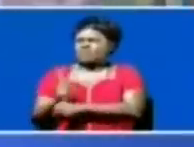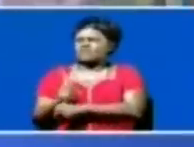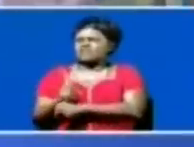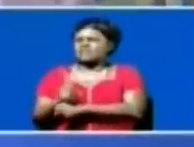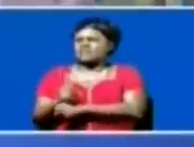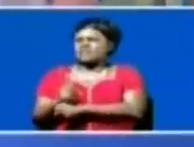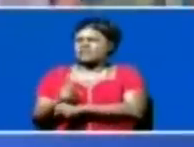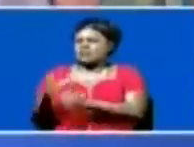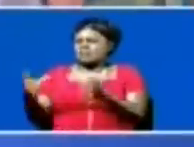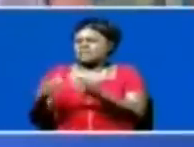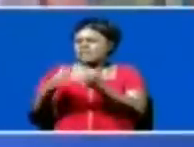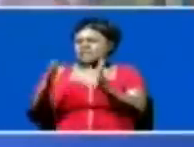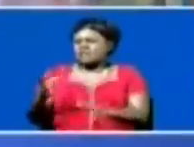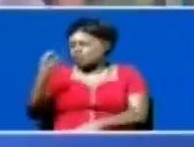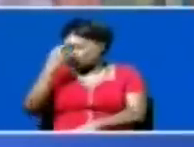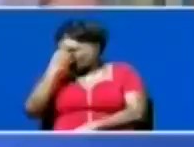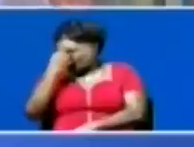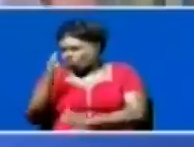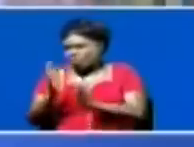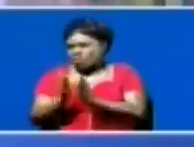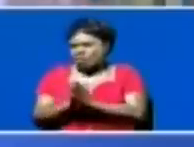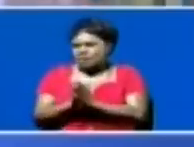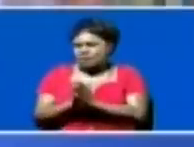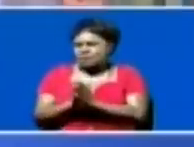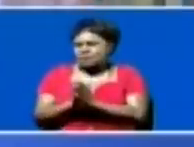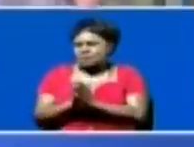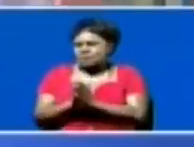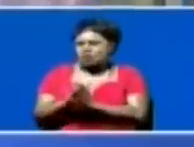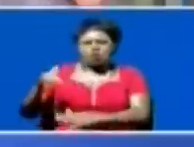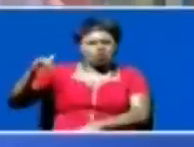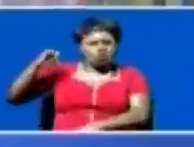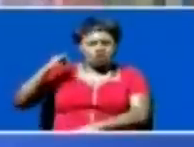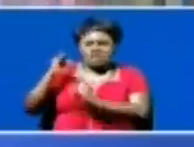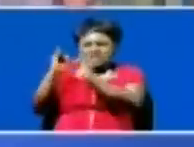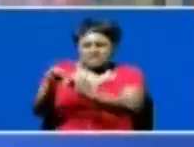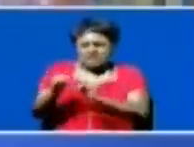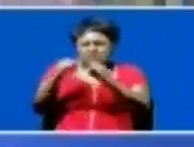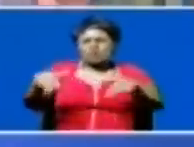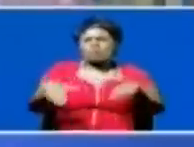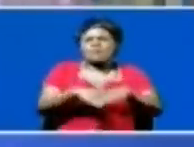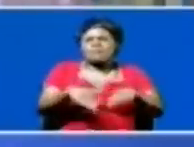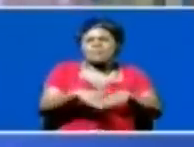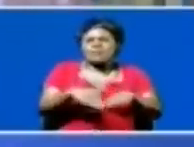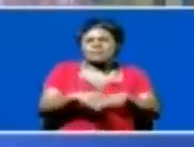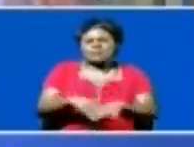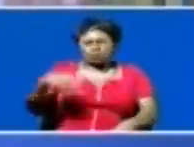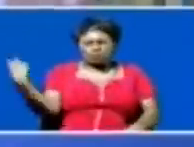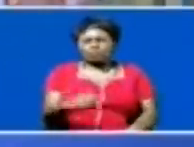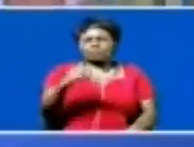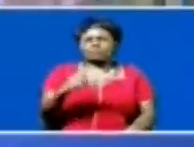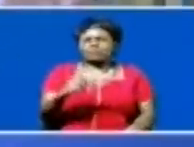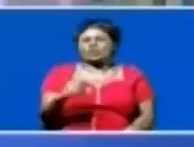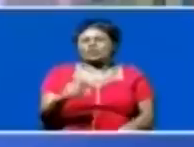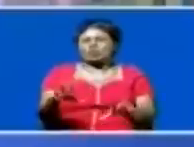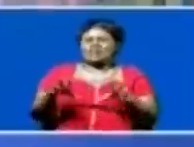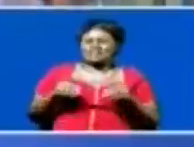party leaders, the deputy presidents, to quote the majority leader, was calling individual members and asking, whipping them to toe the